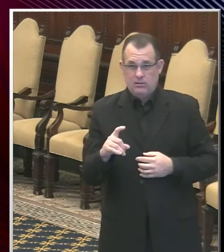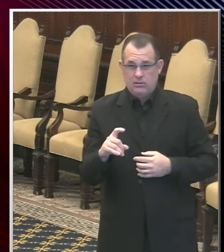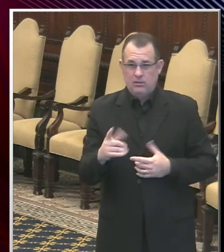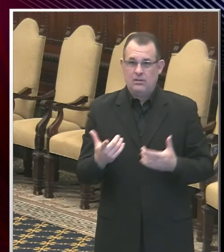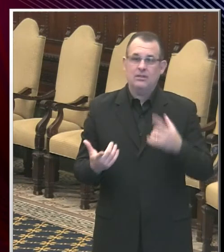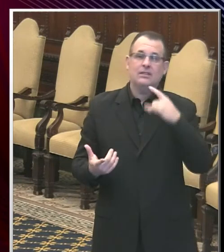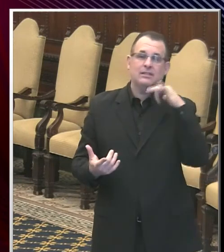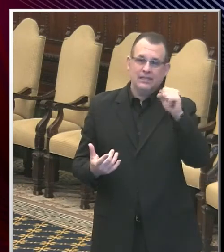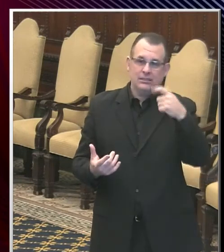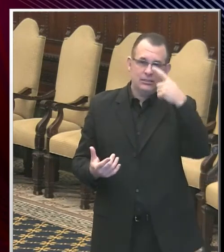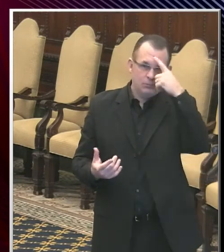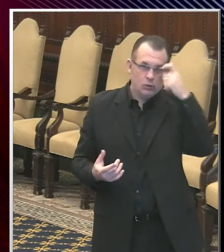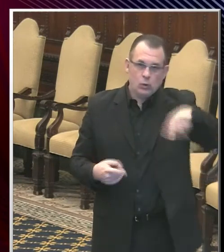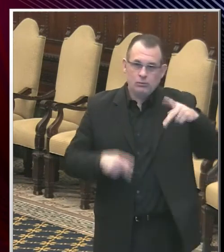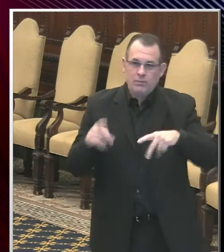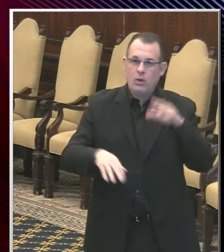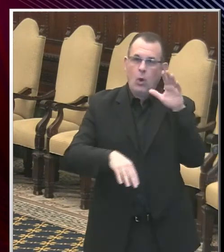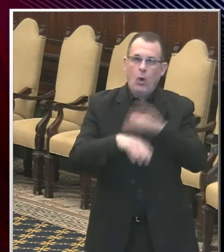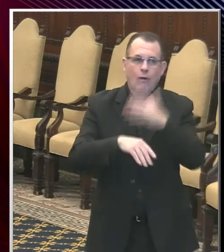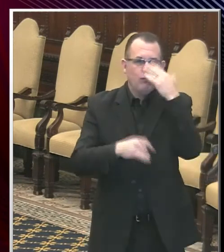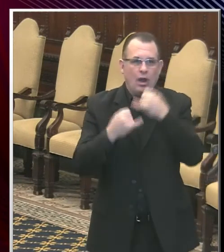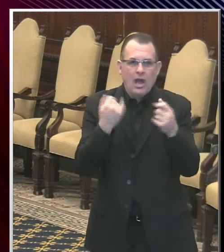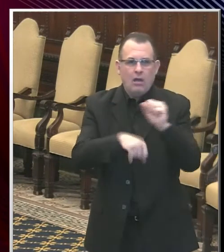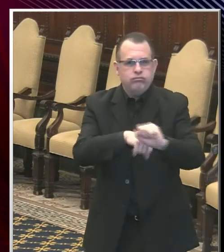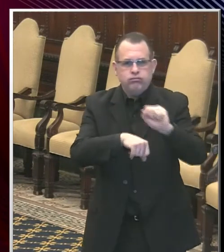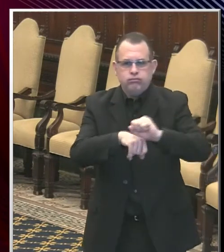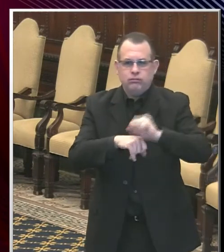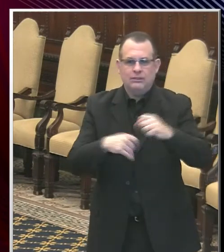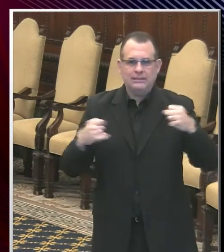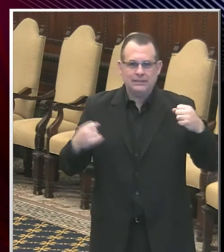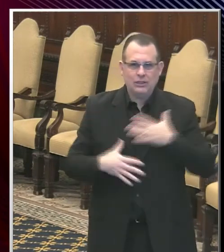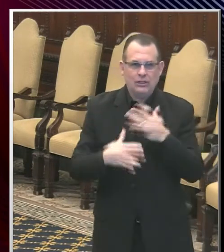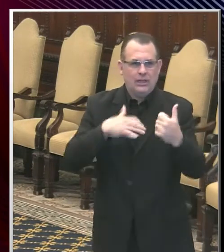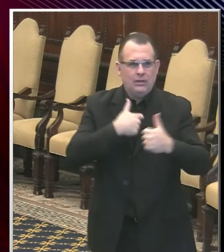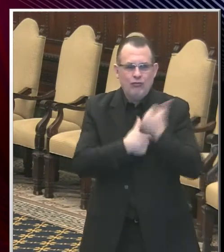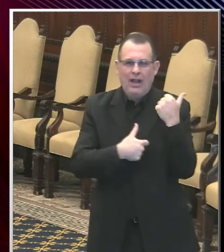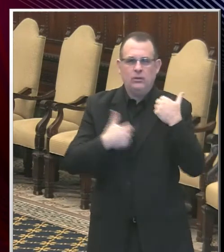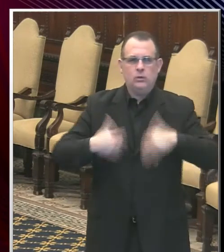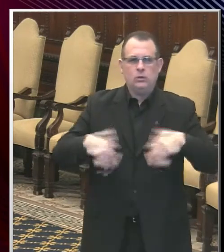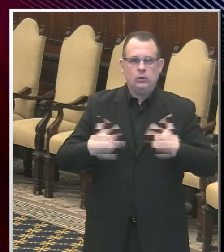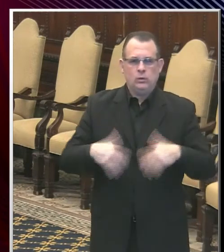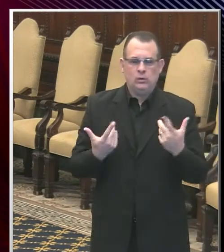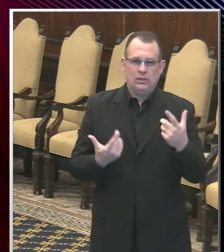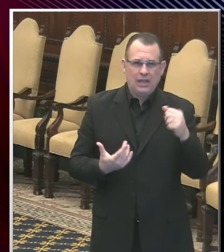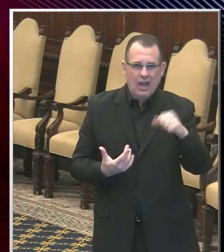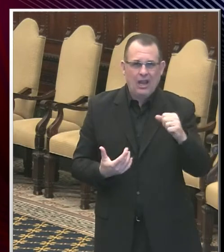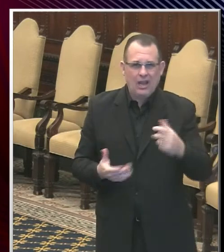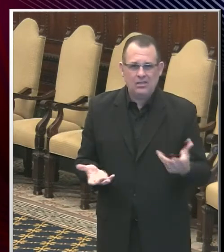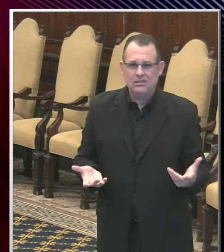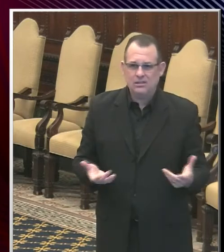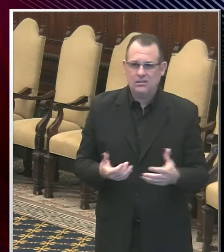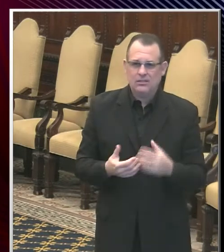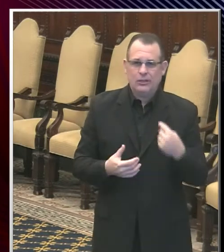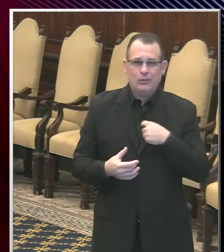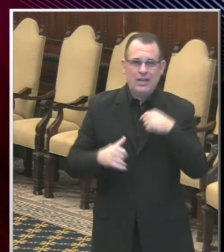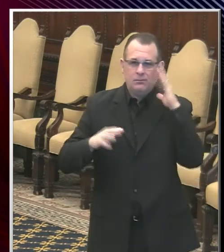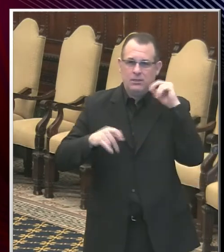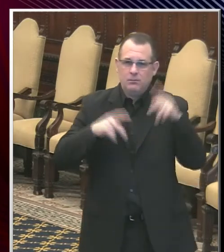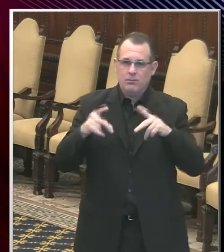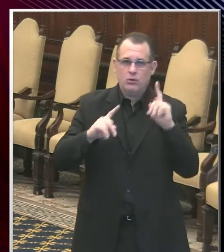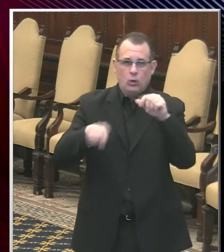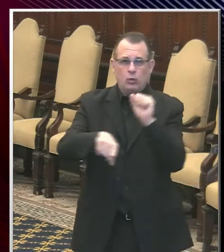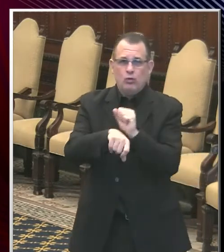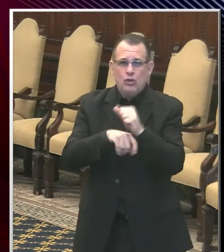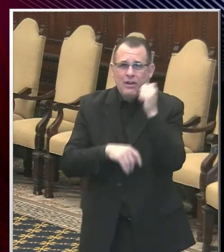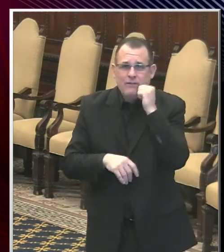that are on the front line of this scary, dangerous, life-threatening situation. And if we expected people to come to work every